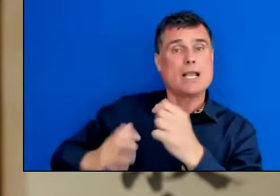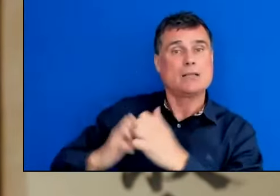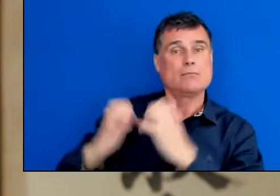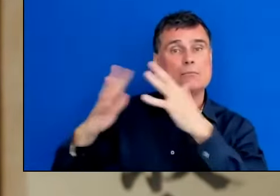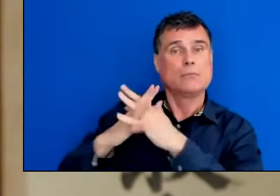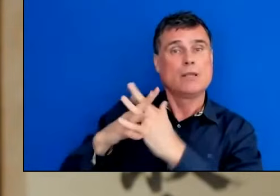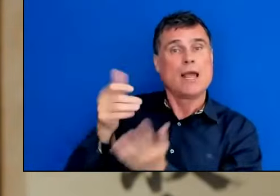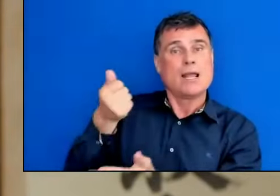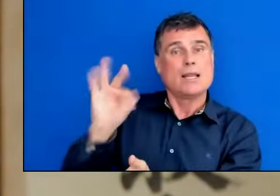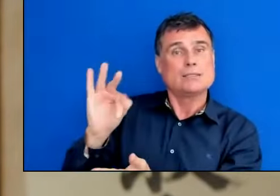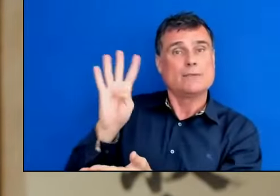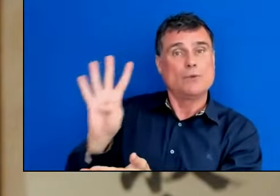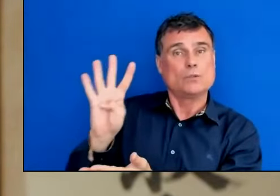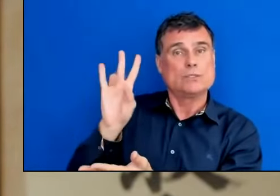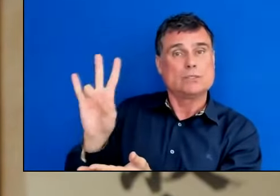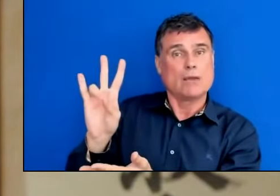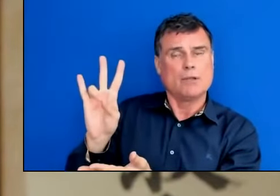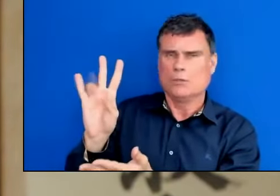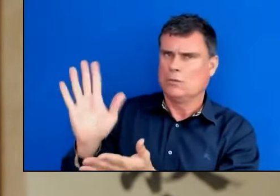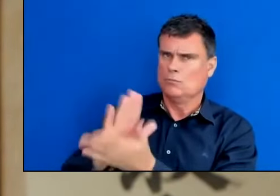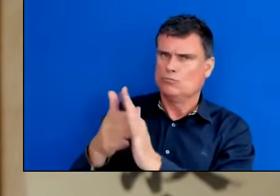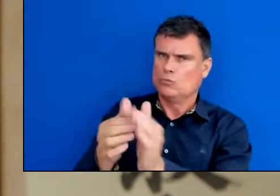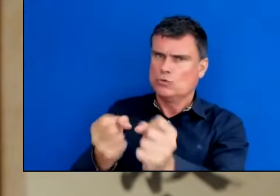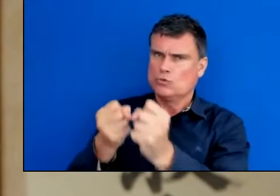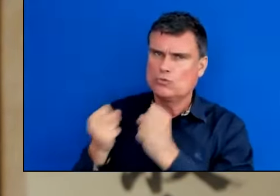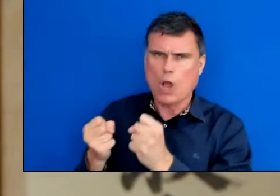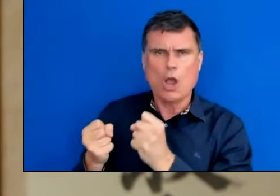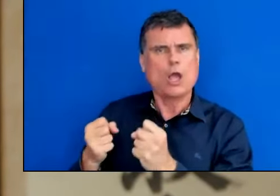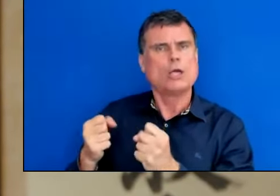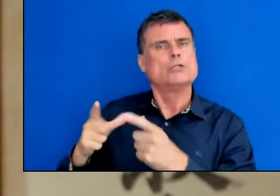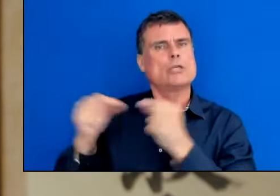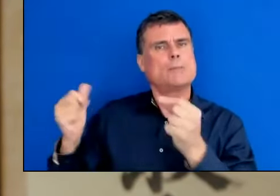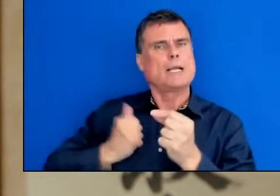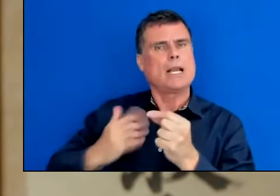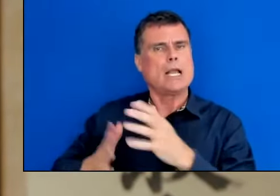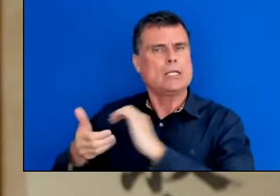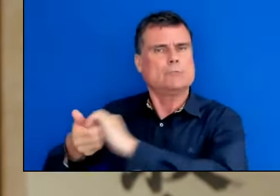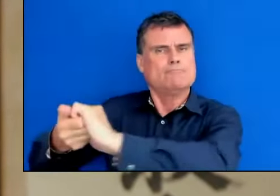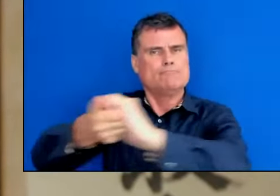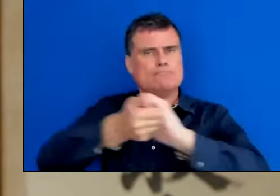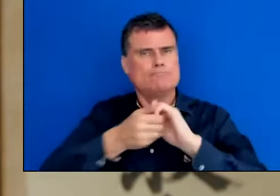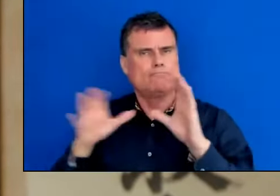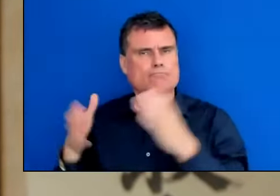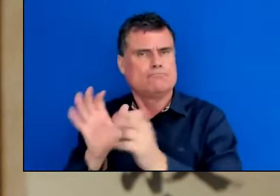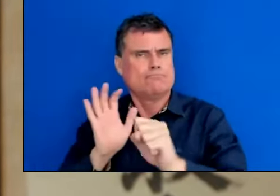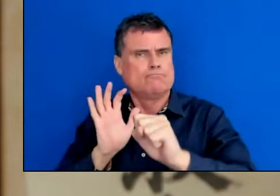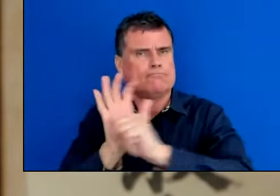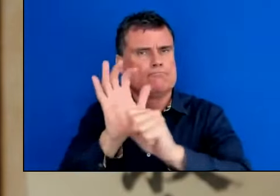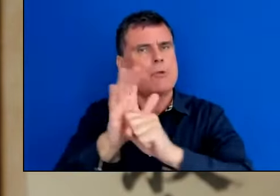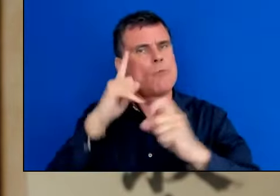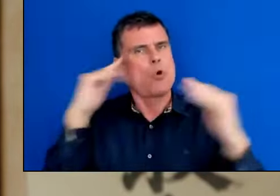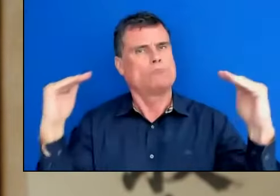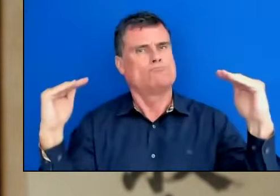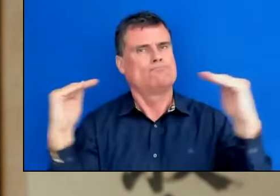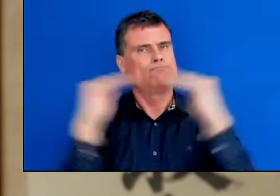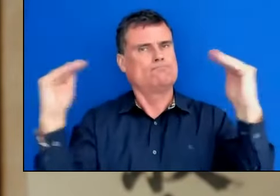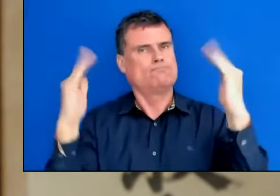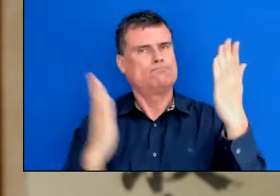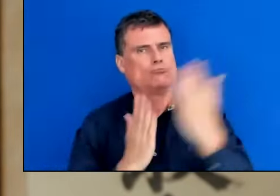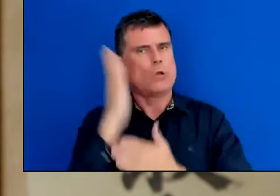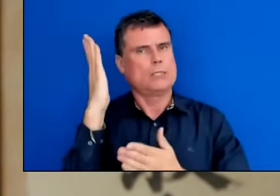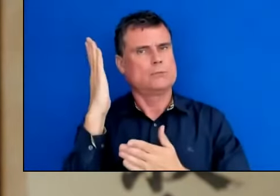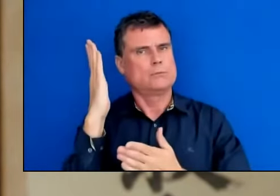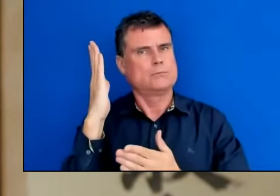founded in 1947 to help strengthen the Japanese Canadian community and to work for justice.